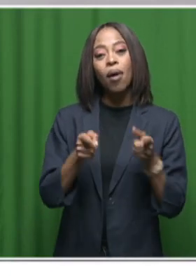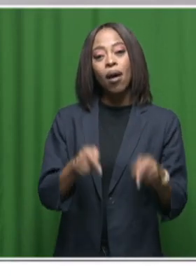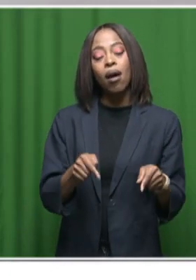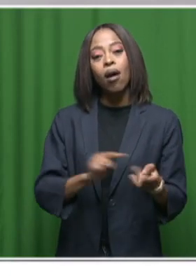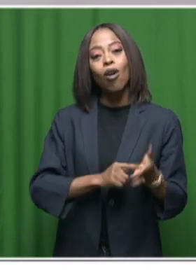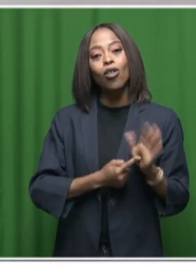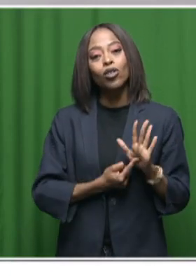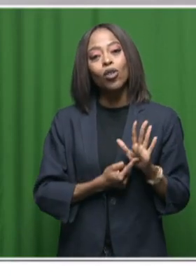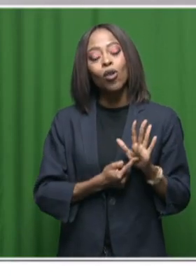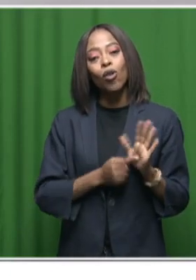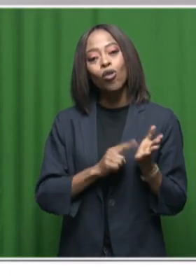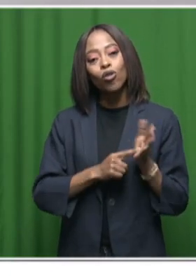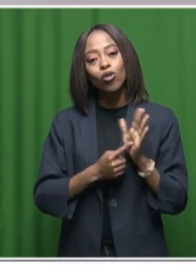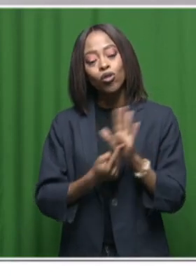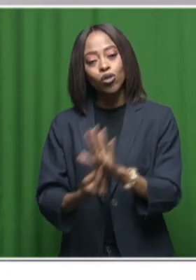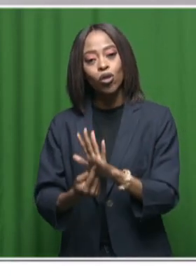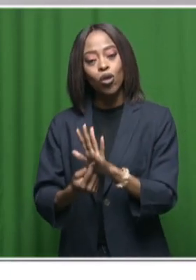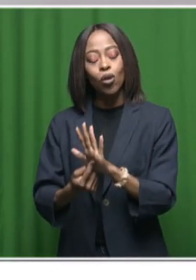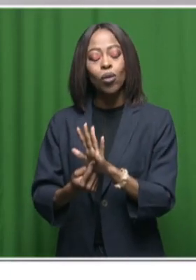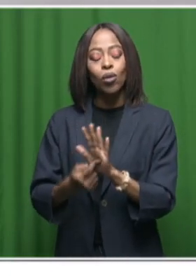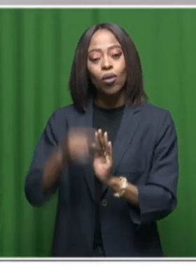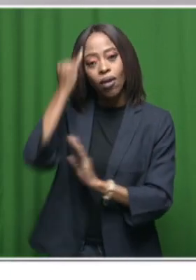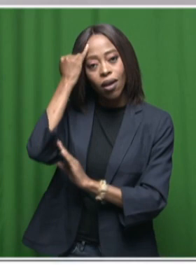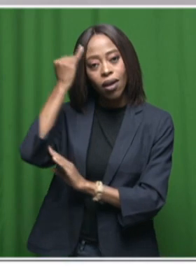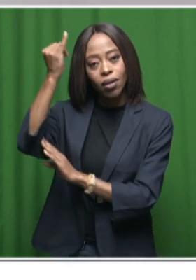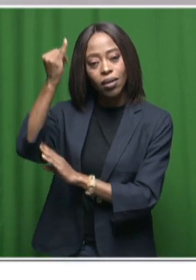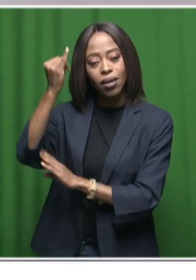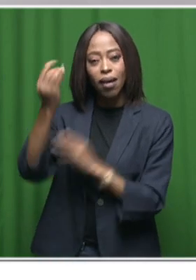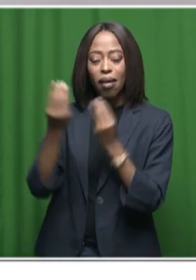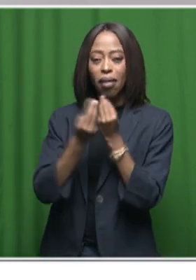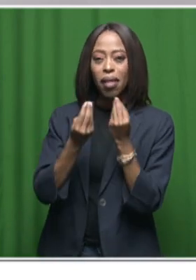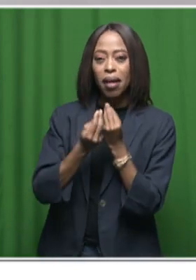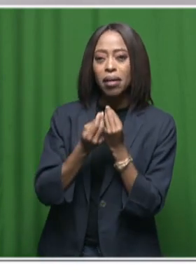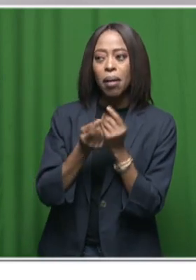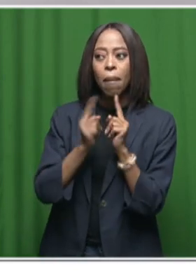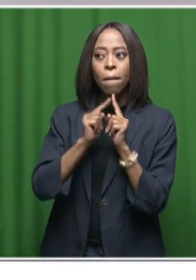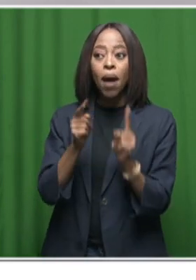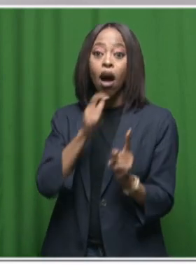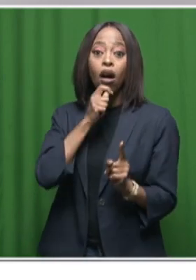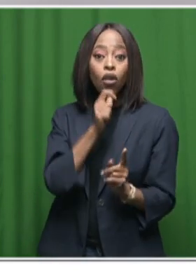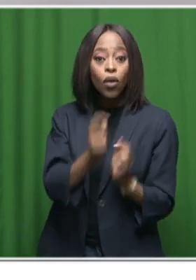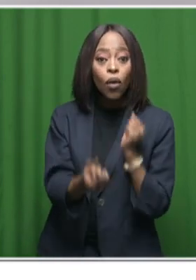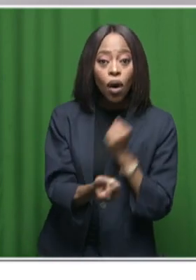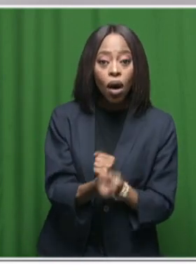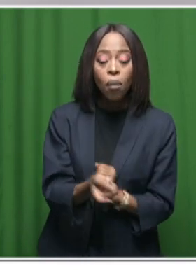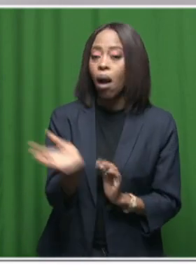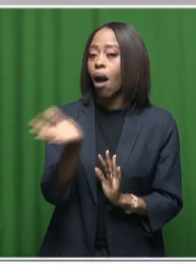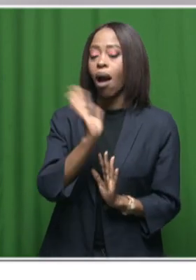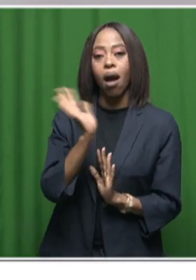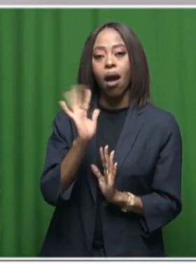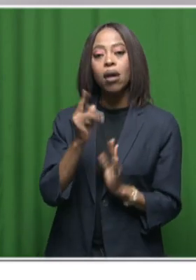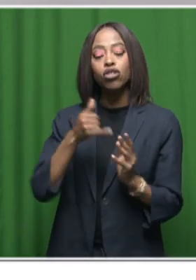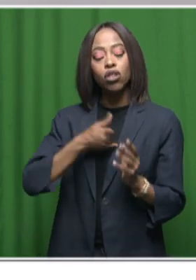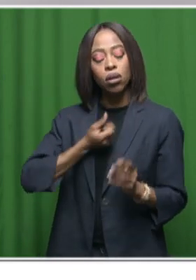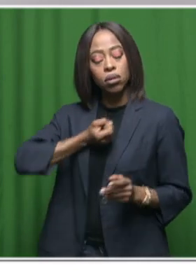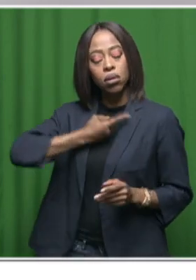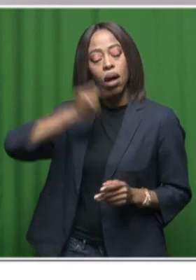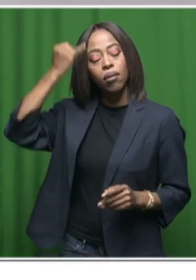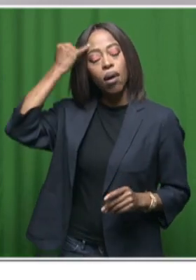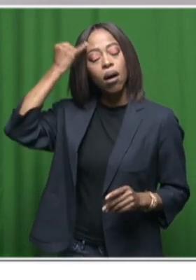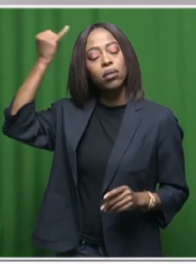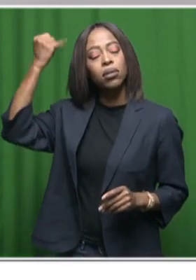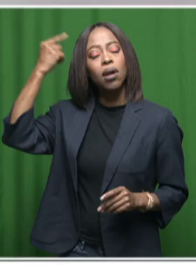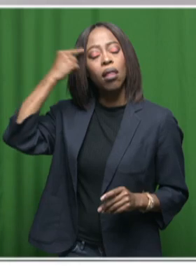are sort of imaginary landscapes that don't necessarily have this traditional sense of here is the land and here is the